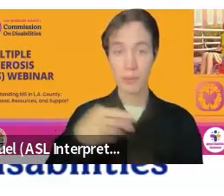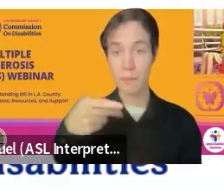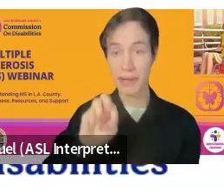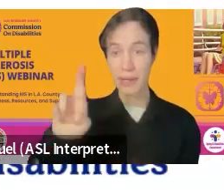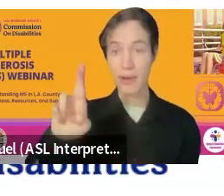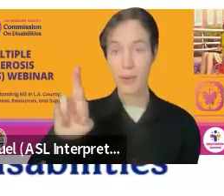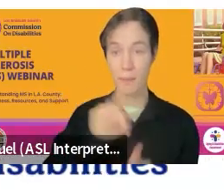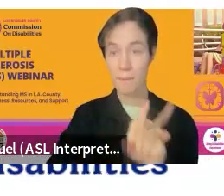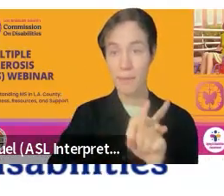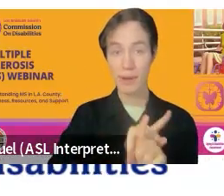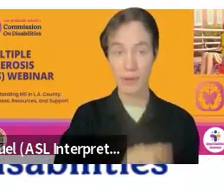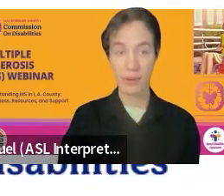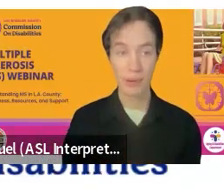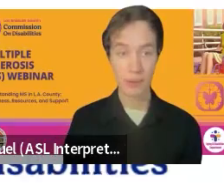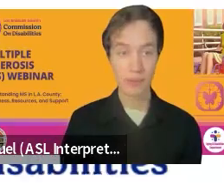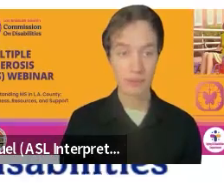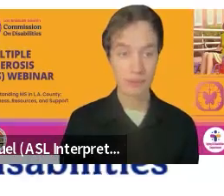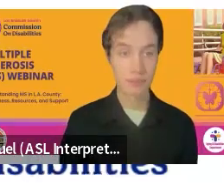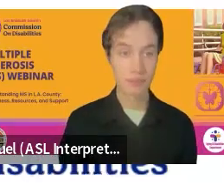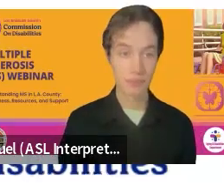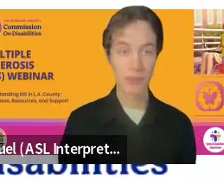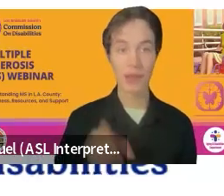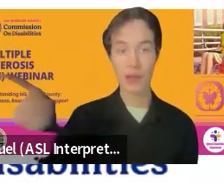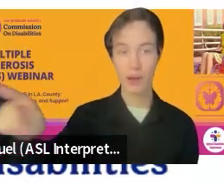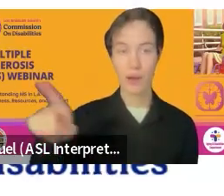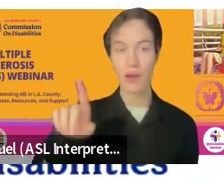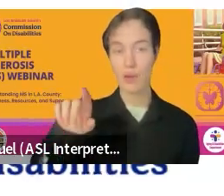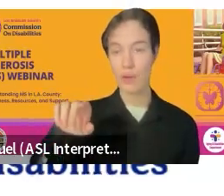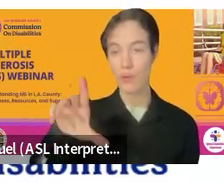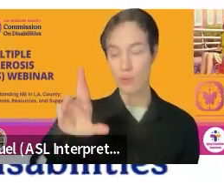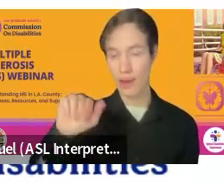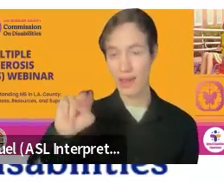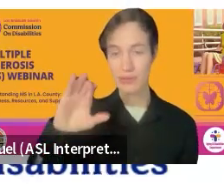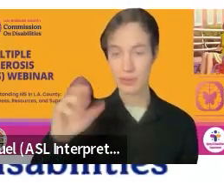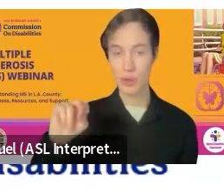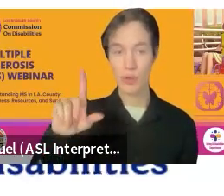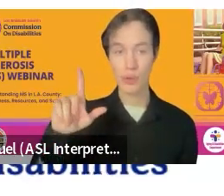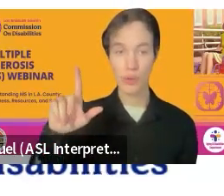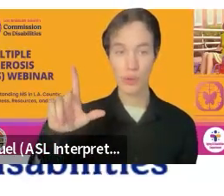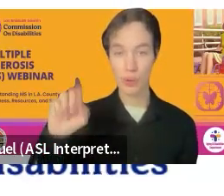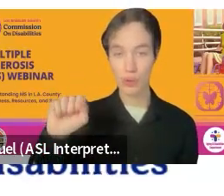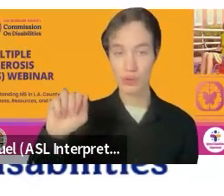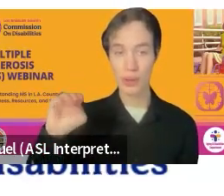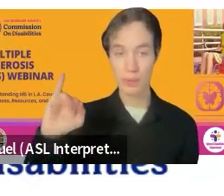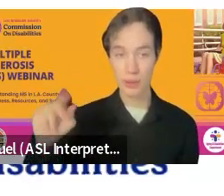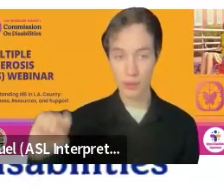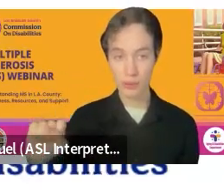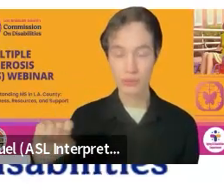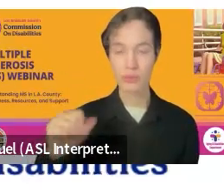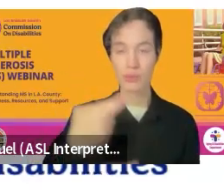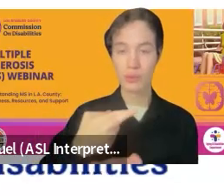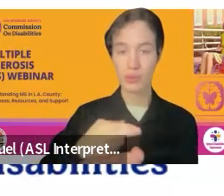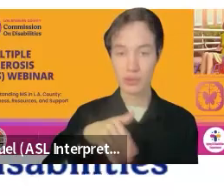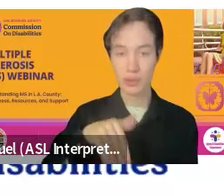coaching services at Rancho Los Amigos Rehabilitation Center, and is one of the current leaders of the Forrest Downey MS